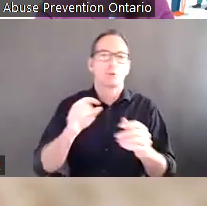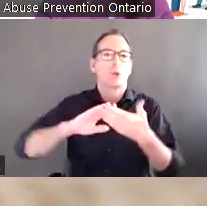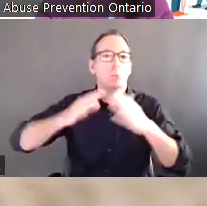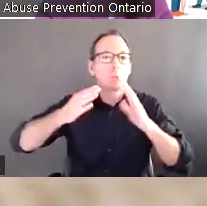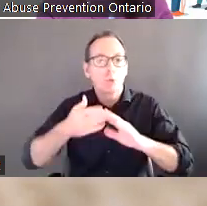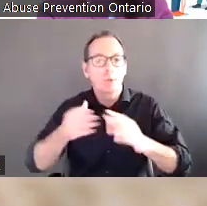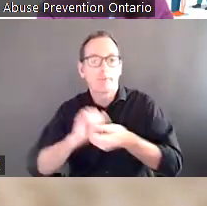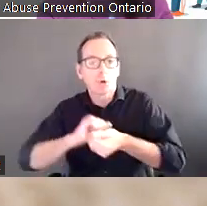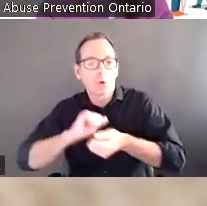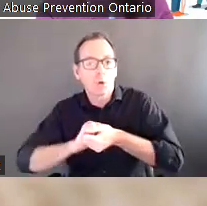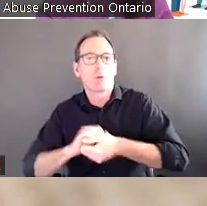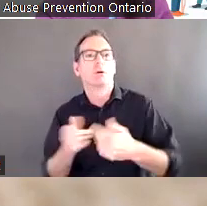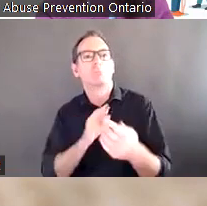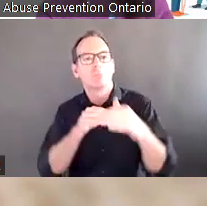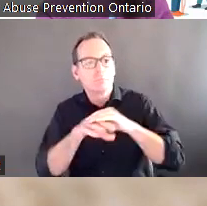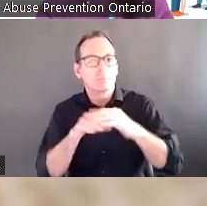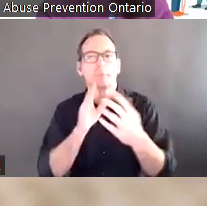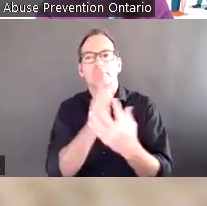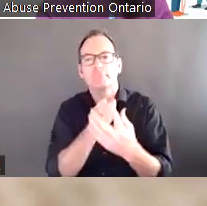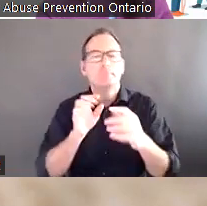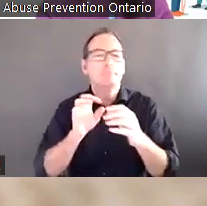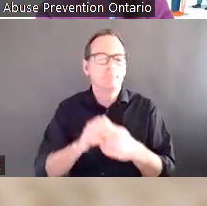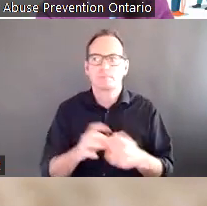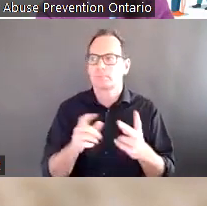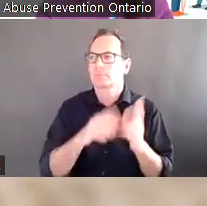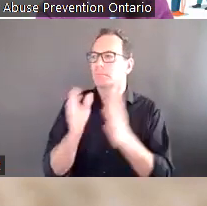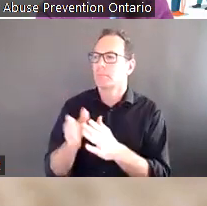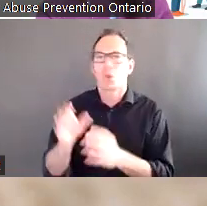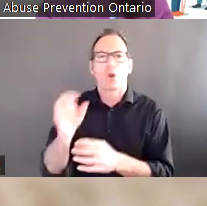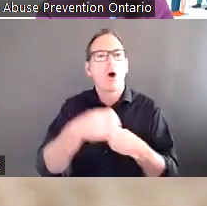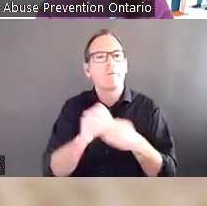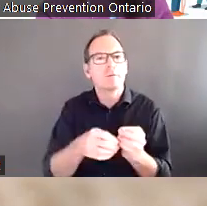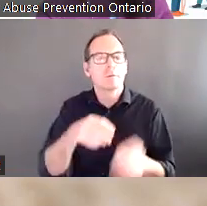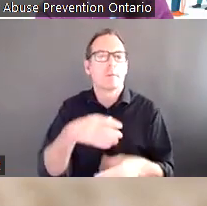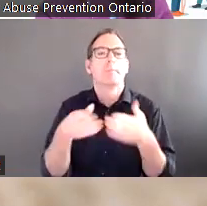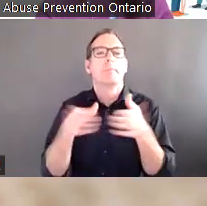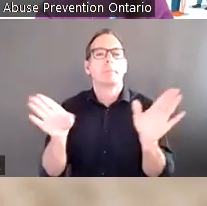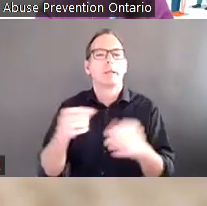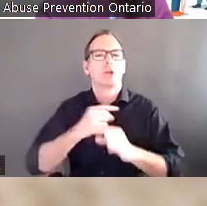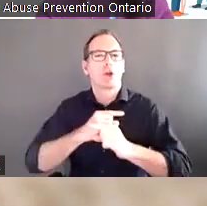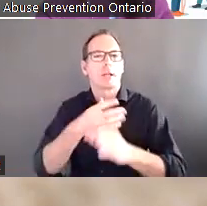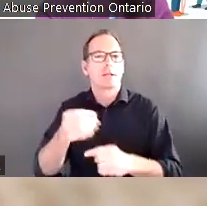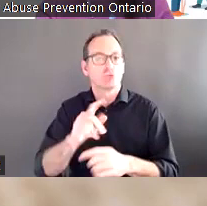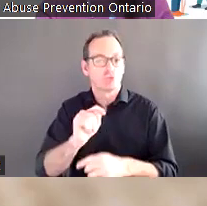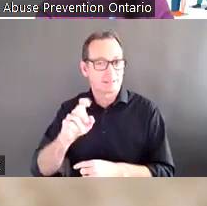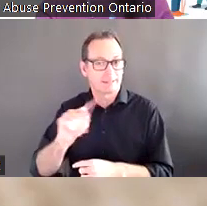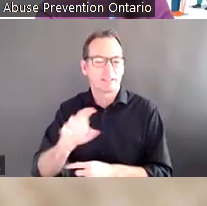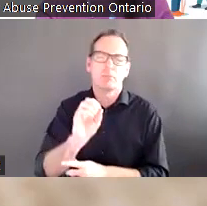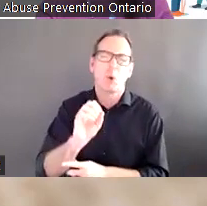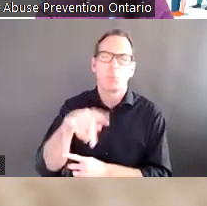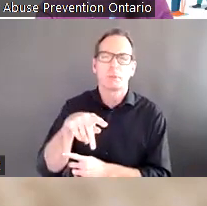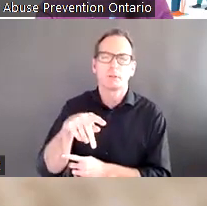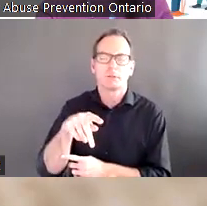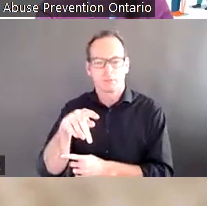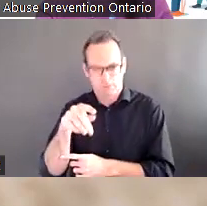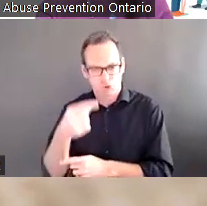well as our Office of the Public Guardian Trustee and the roles that they play. I do want to thank all the speakers today. So I'm